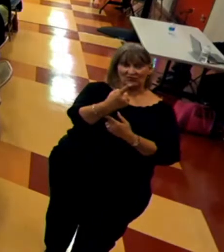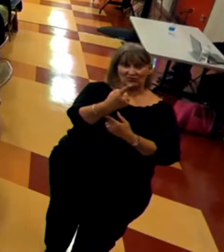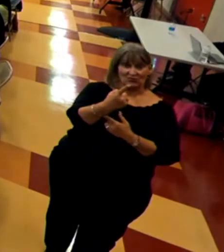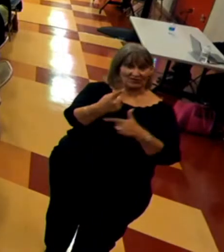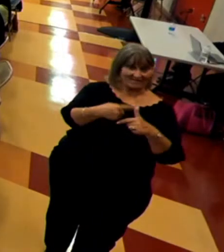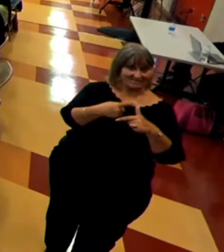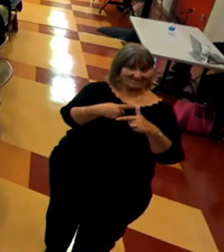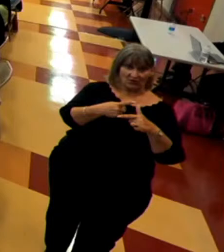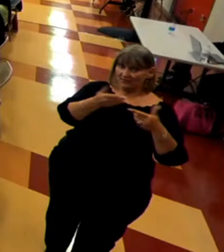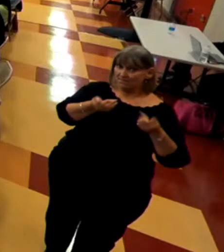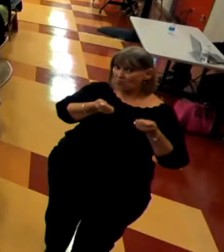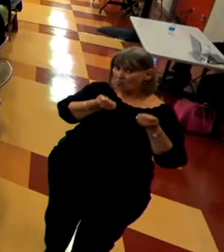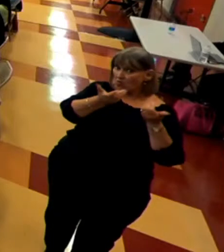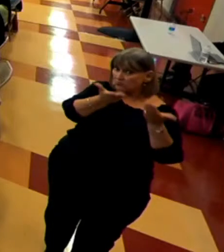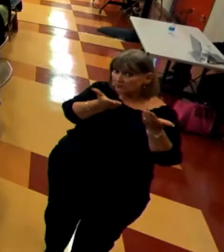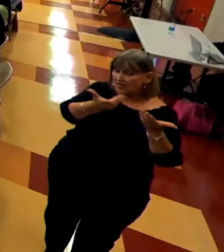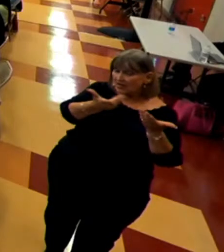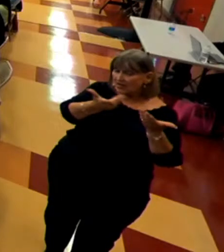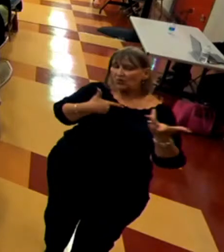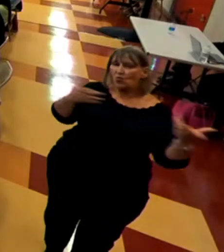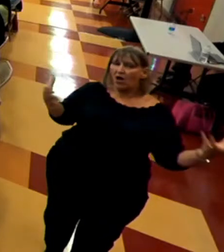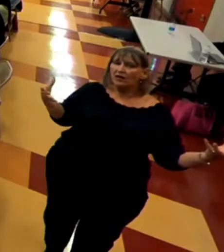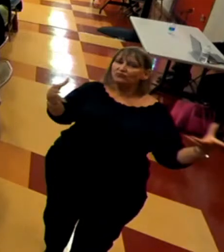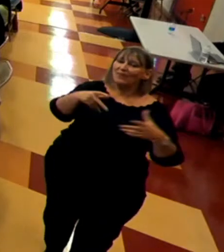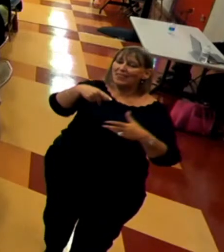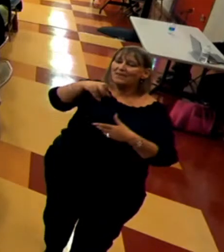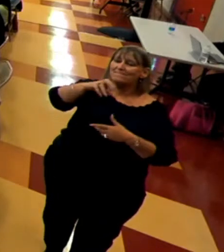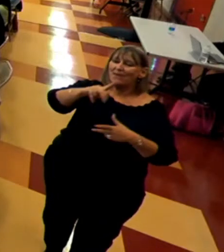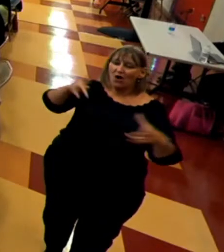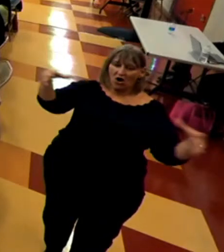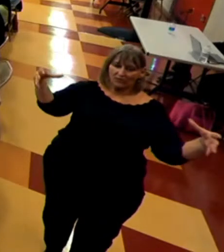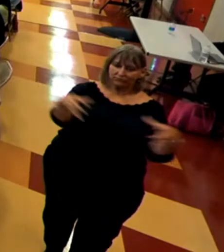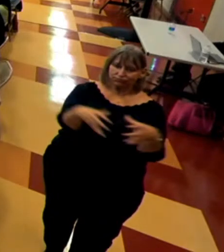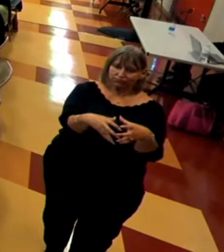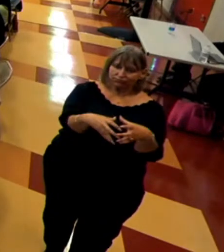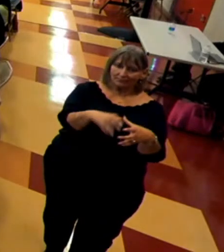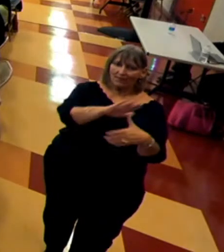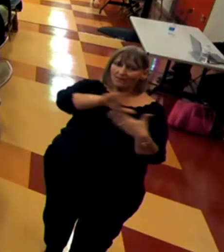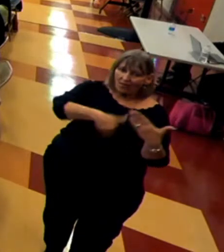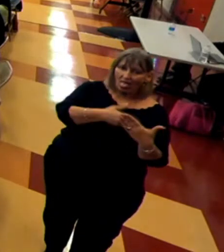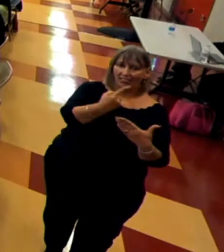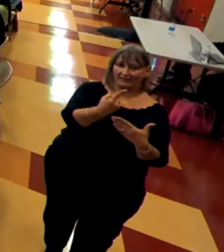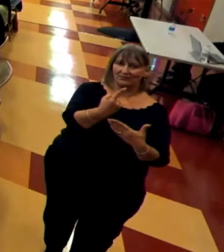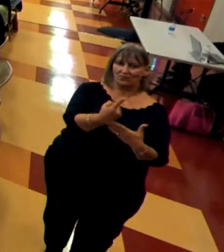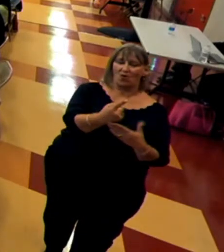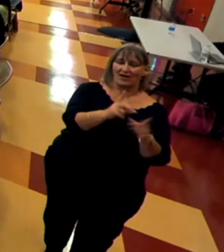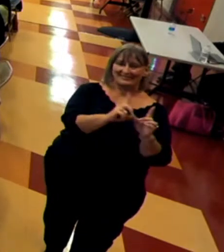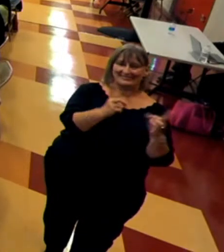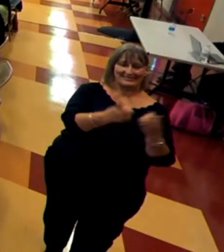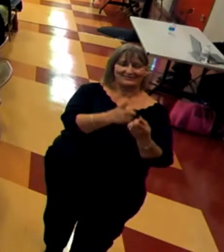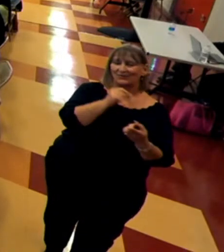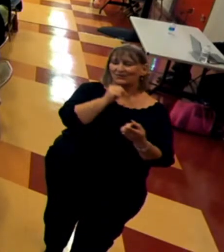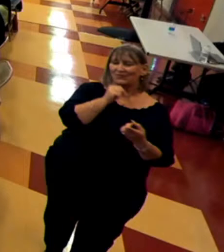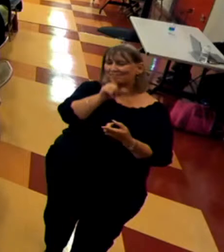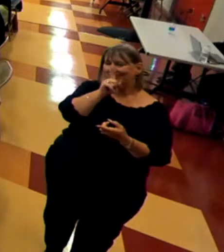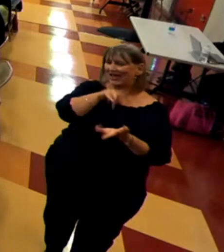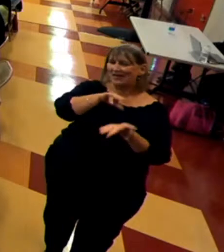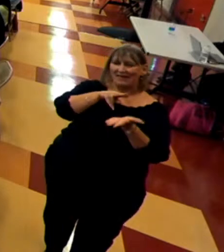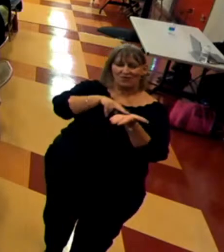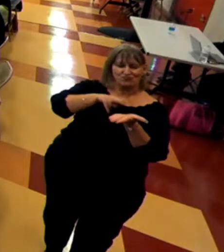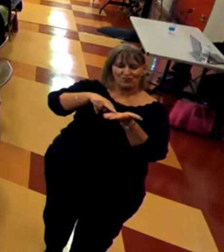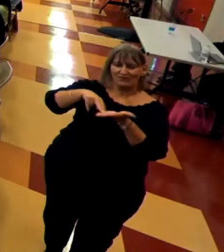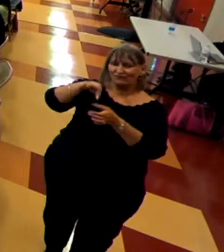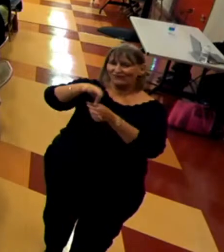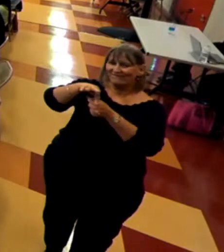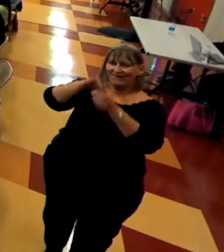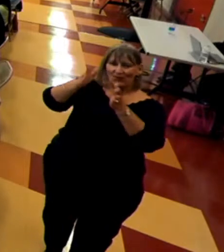we said this was to reunify Brackenridge Park. This was not about registered voters. So I'm not sure if that's pertinent